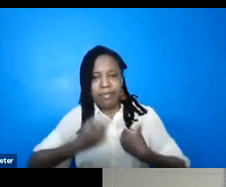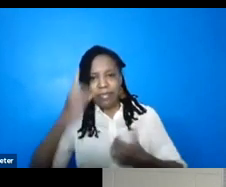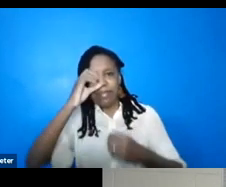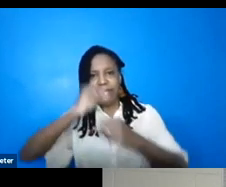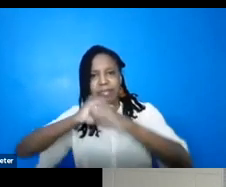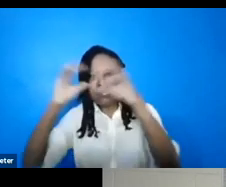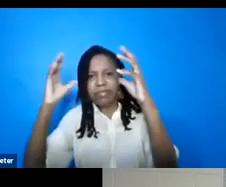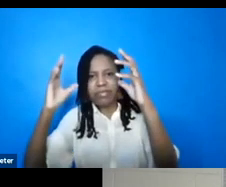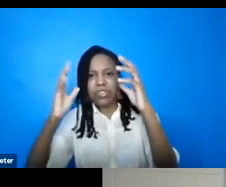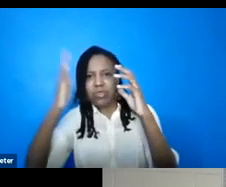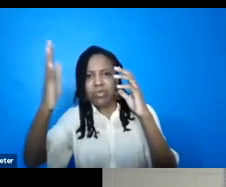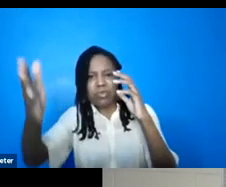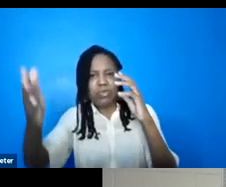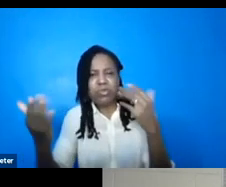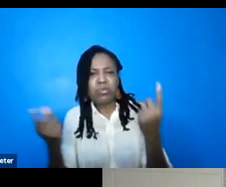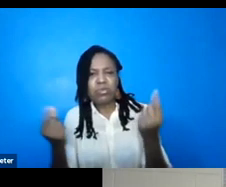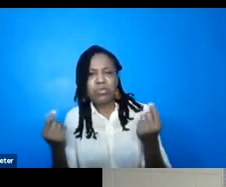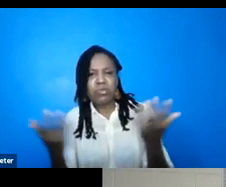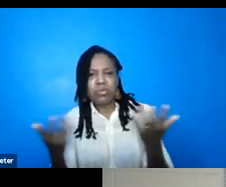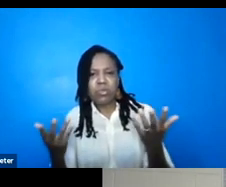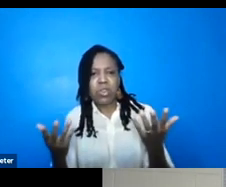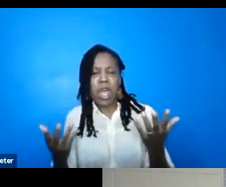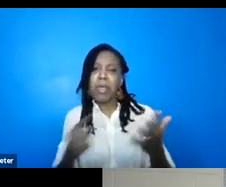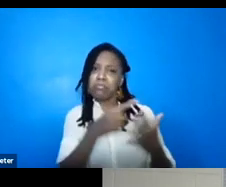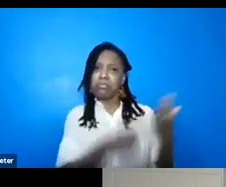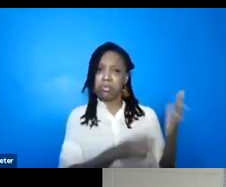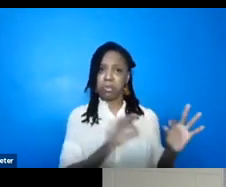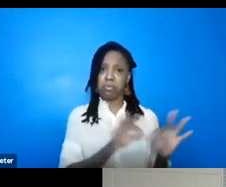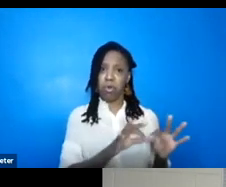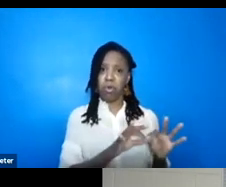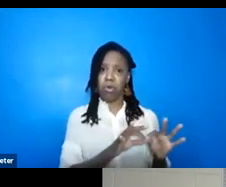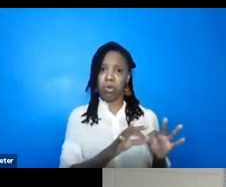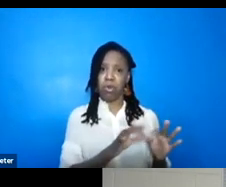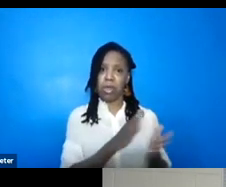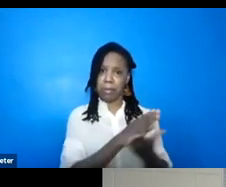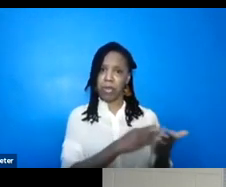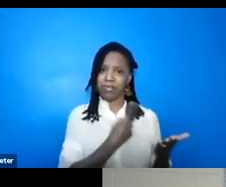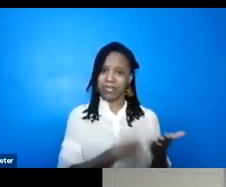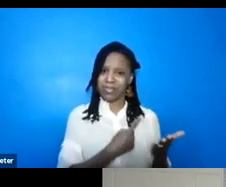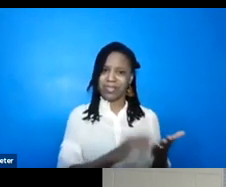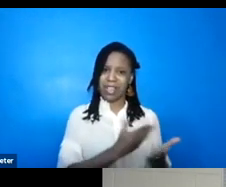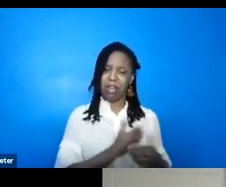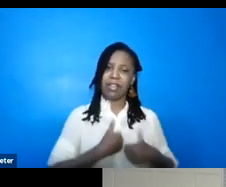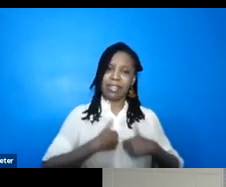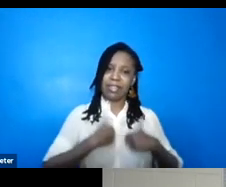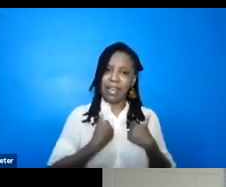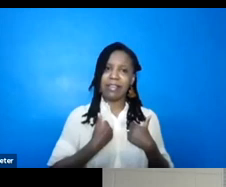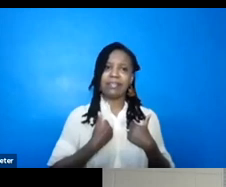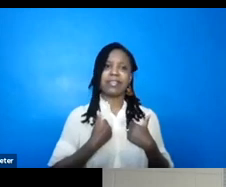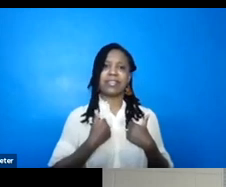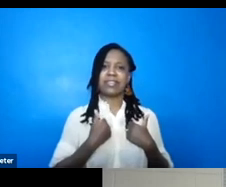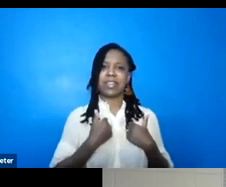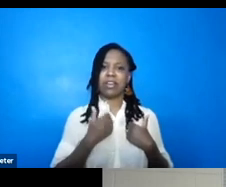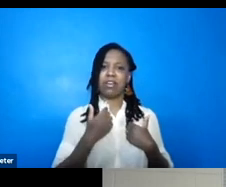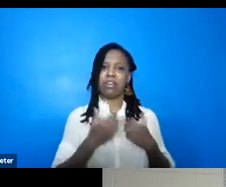usually land in our conversations, not trying to discount the fact that that's part of our lives and our society and part of what landed them